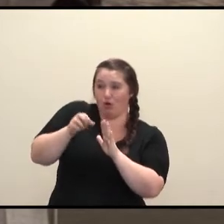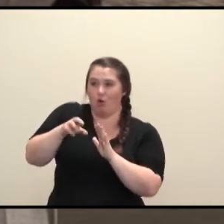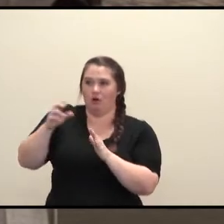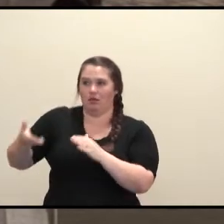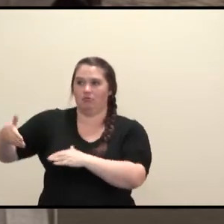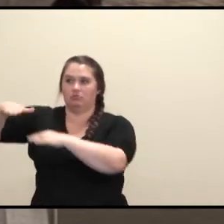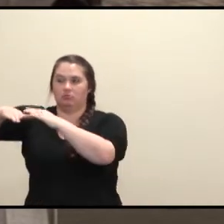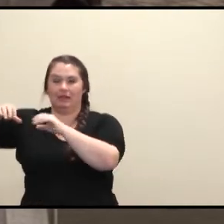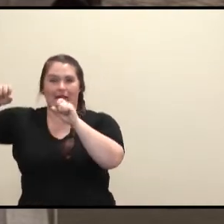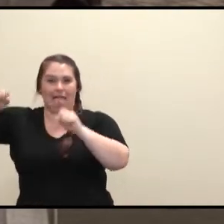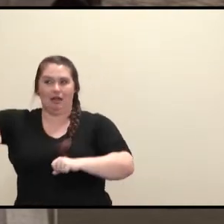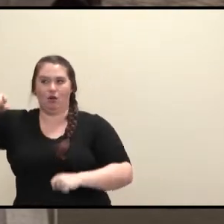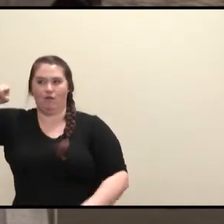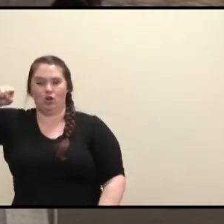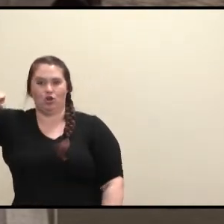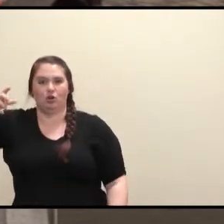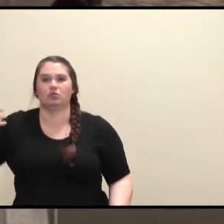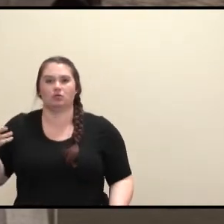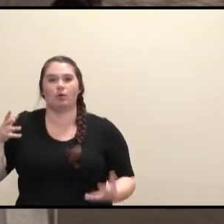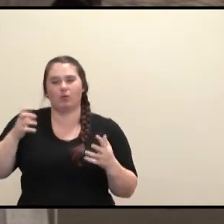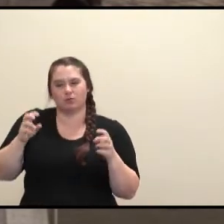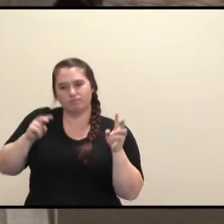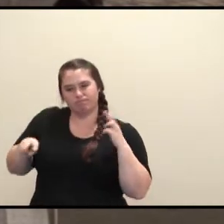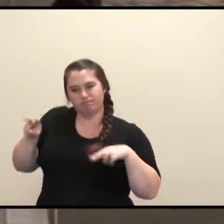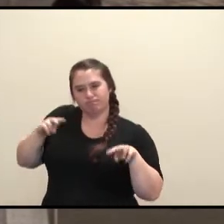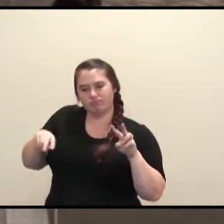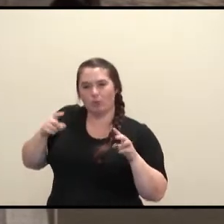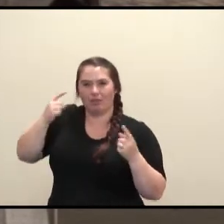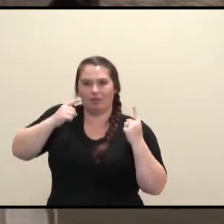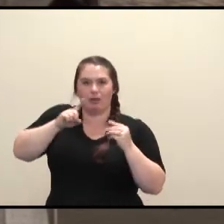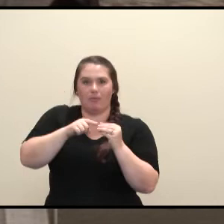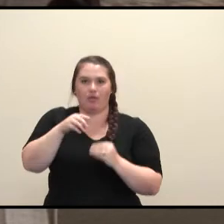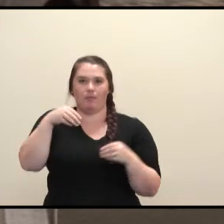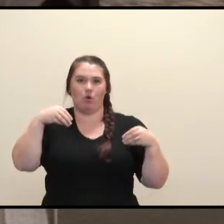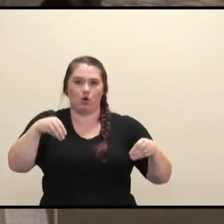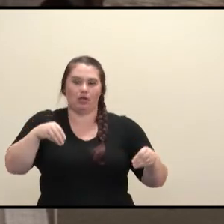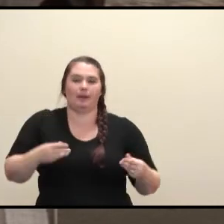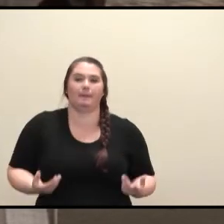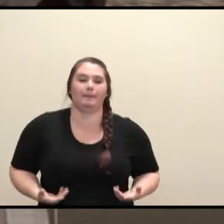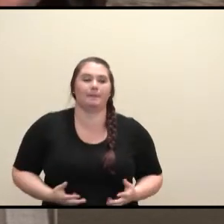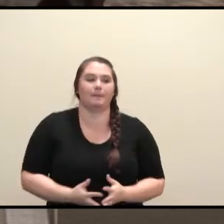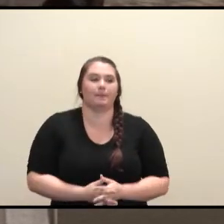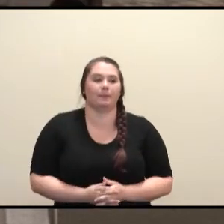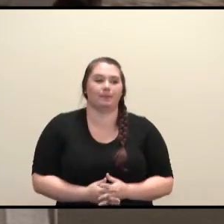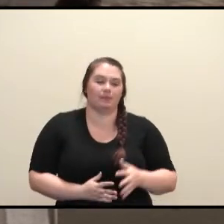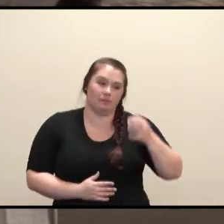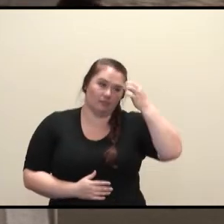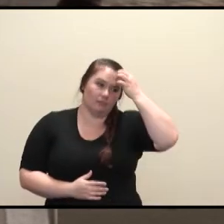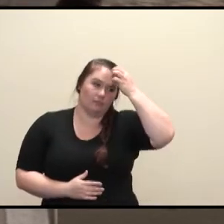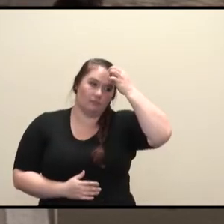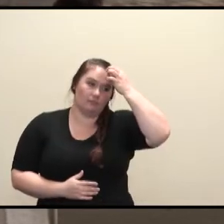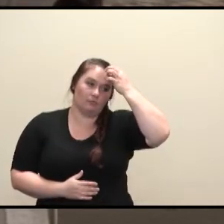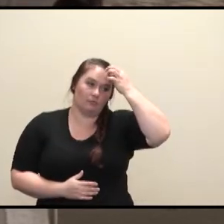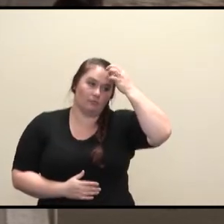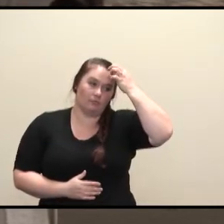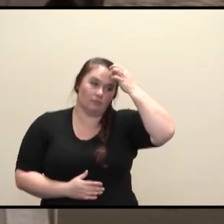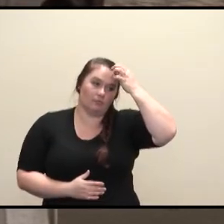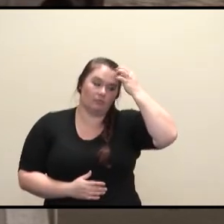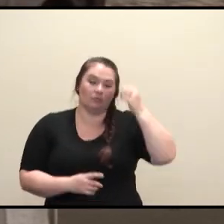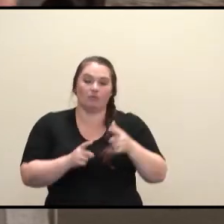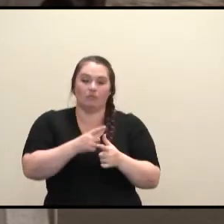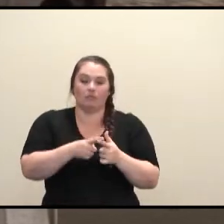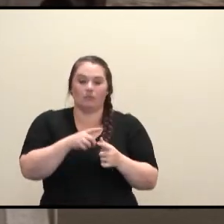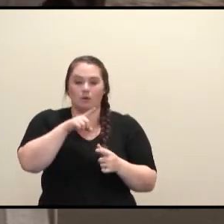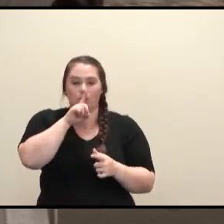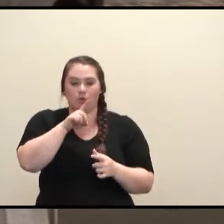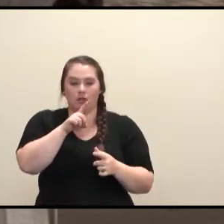larger salary. So we do look at that when we're thinking about market. And then we really look at our models for improvement. So we look